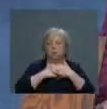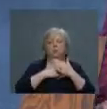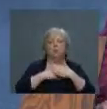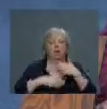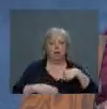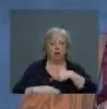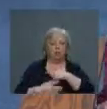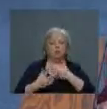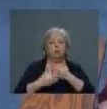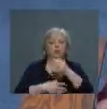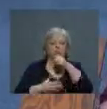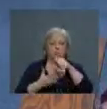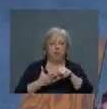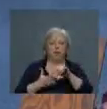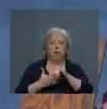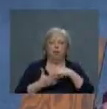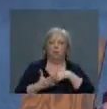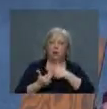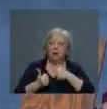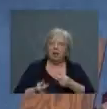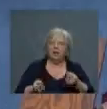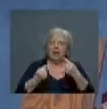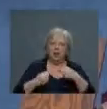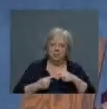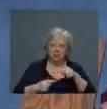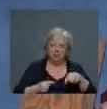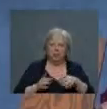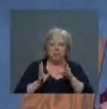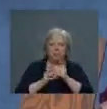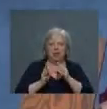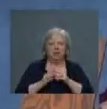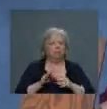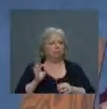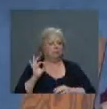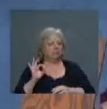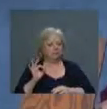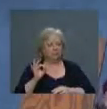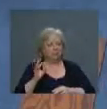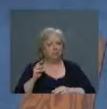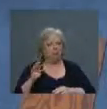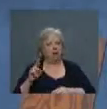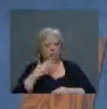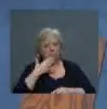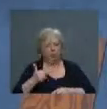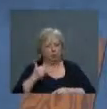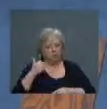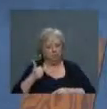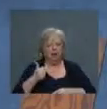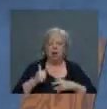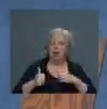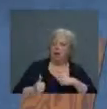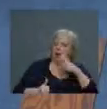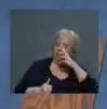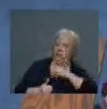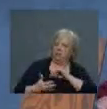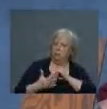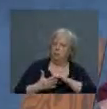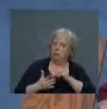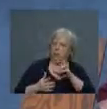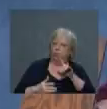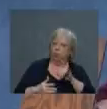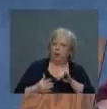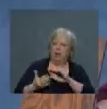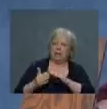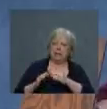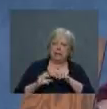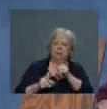mail that we could attend these meetings. And that's good. What I'm assuming is the way the structure of the city